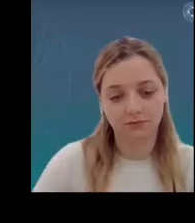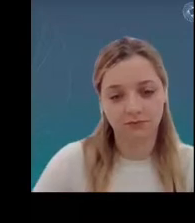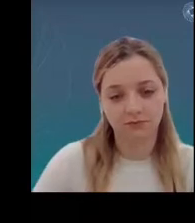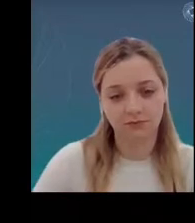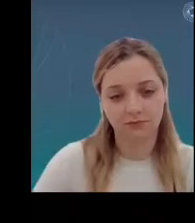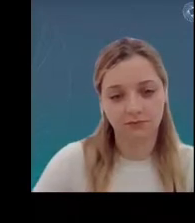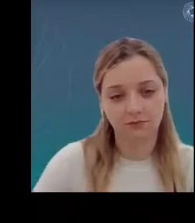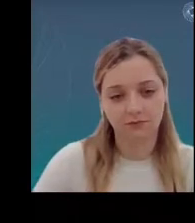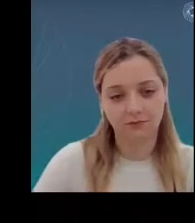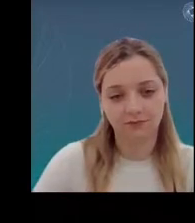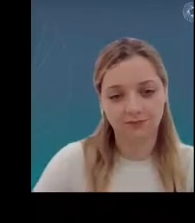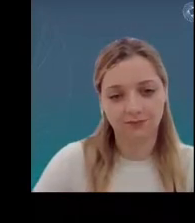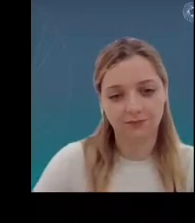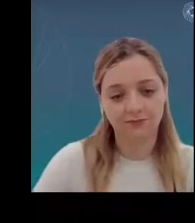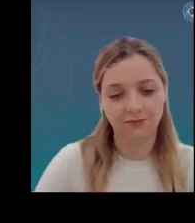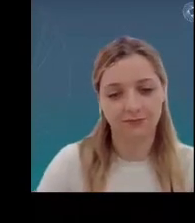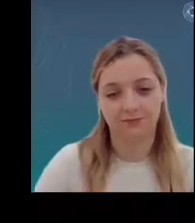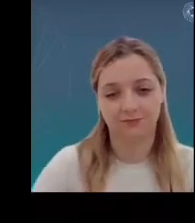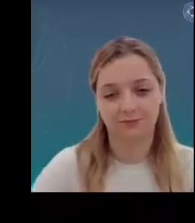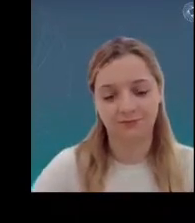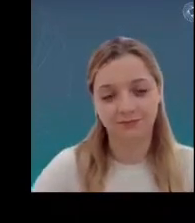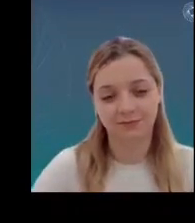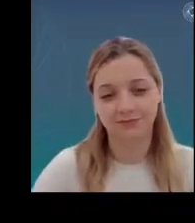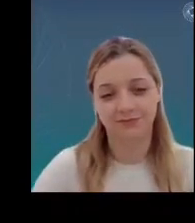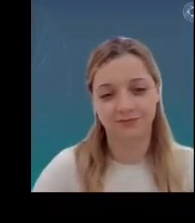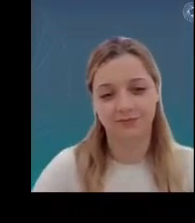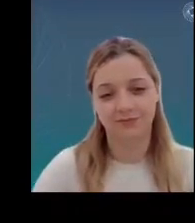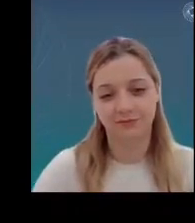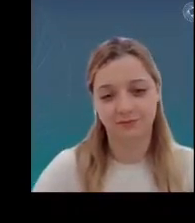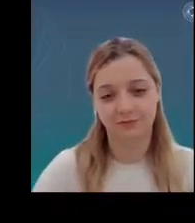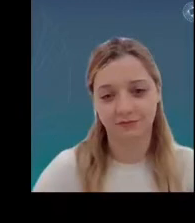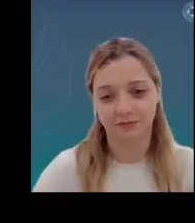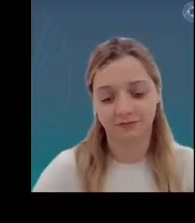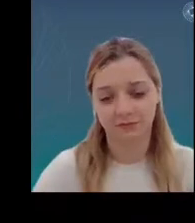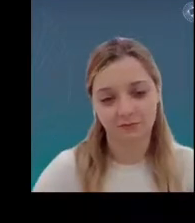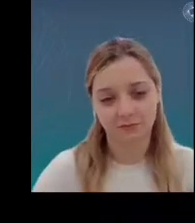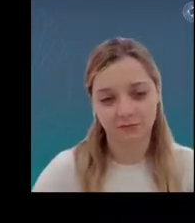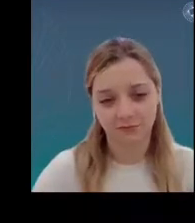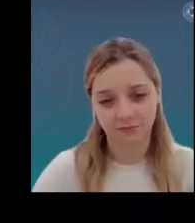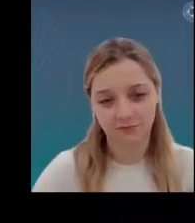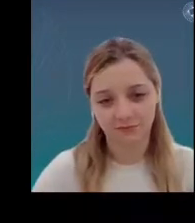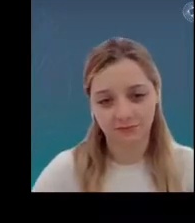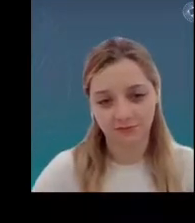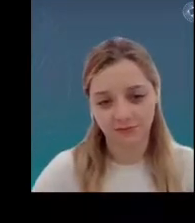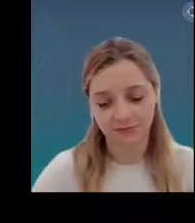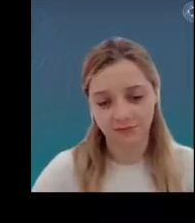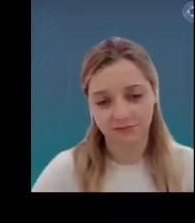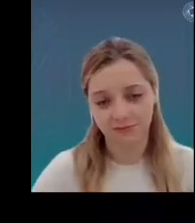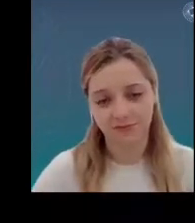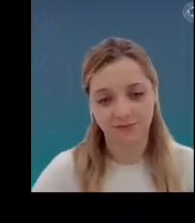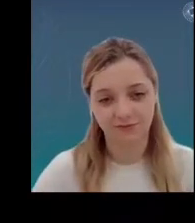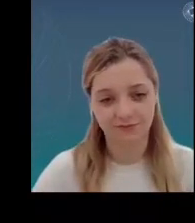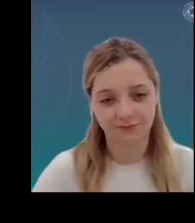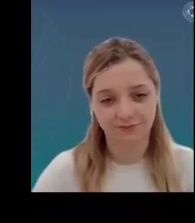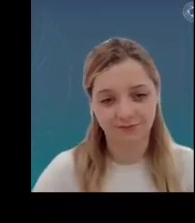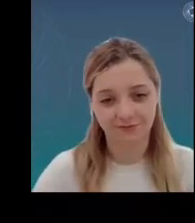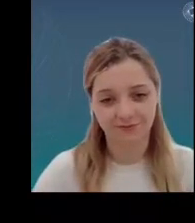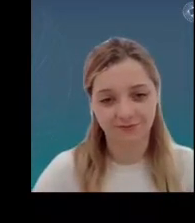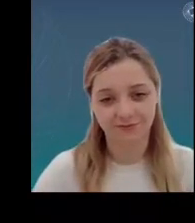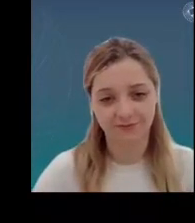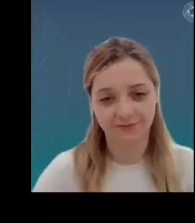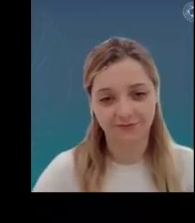partnership working between QQI and further and higher education providers and their interest groups, industry